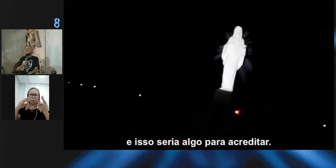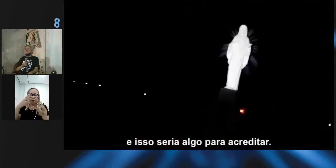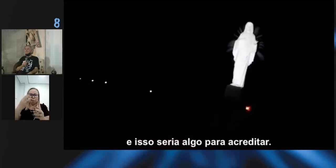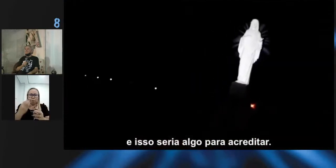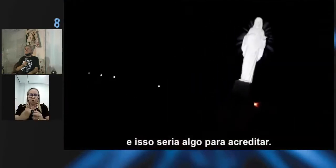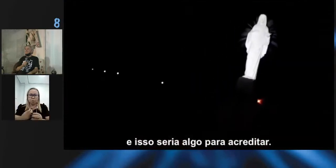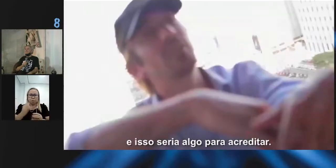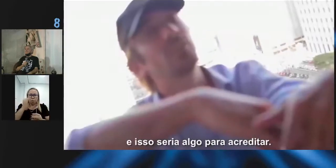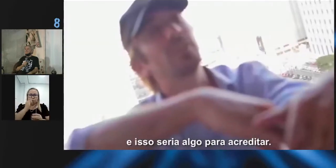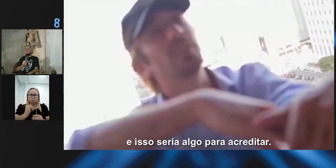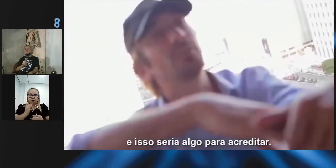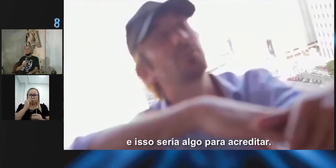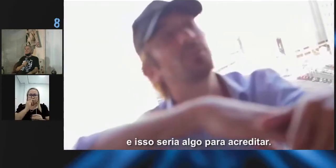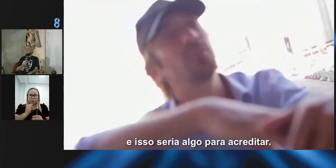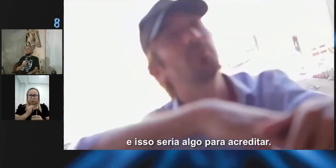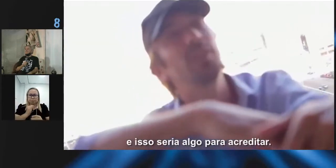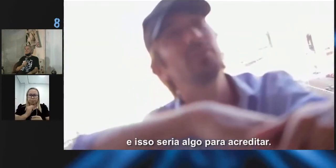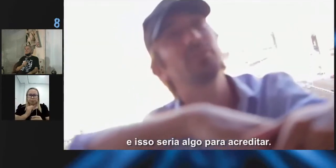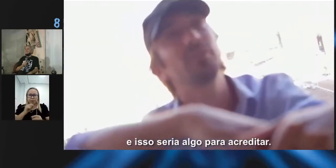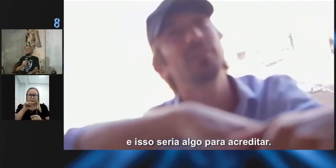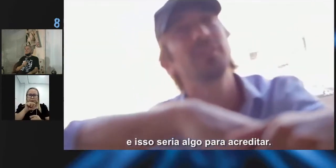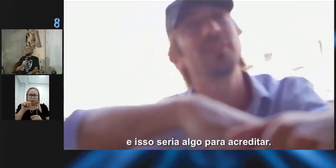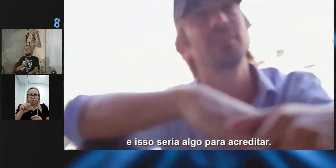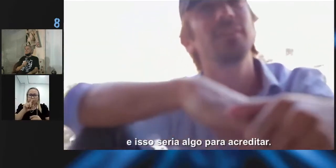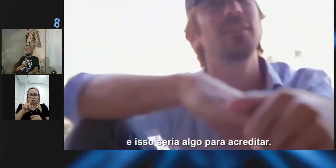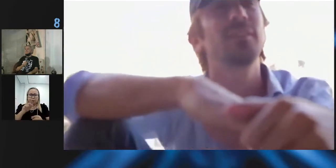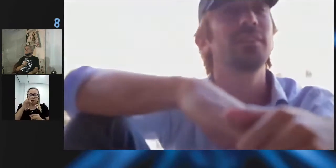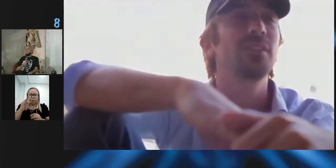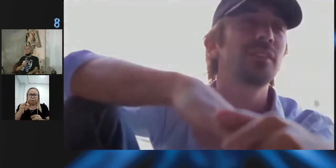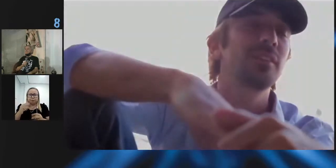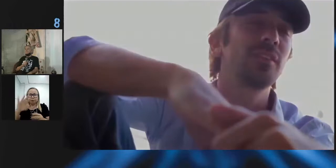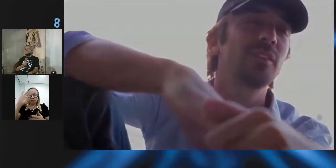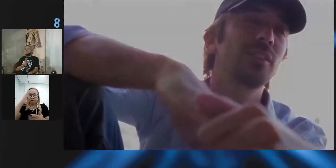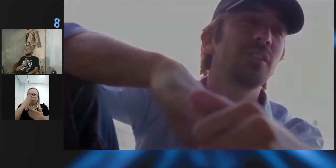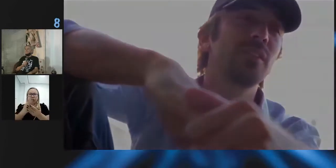the kind of belief.